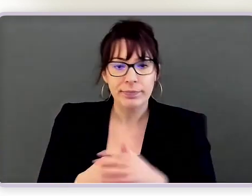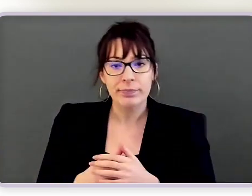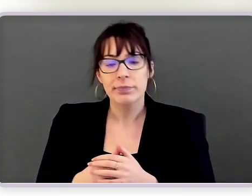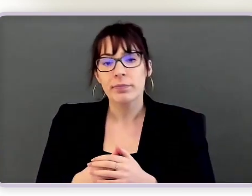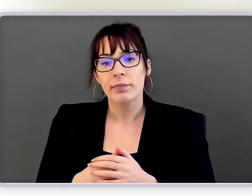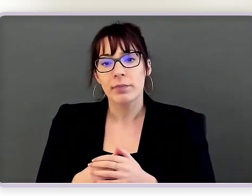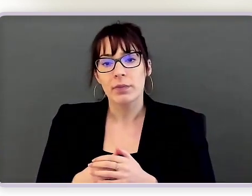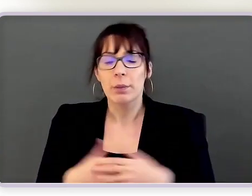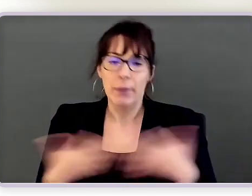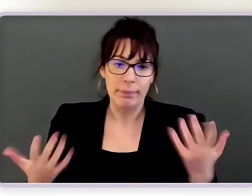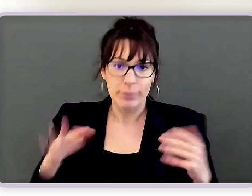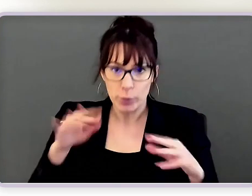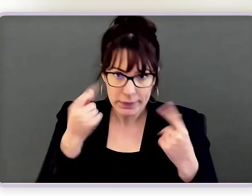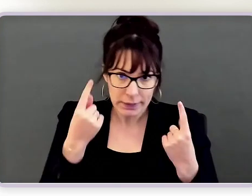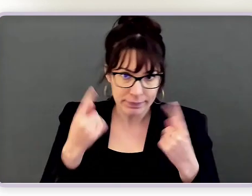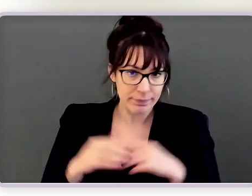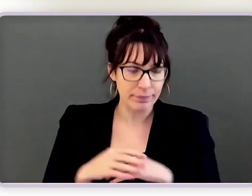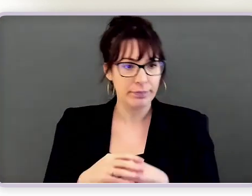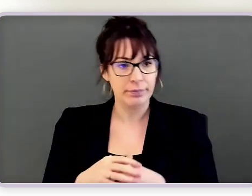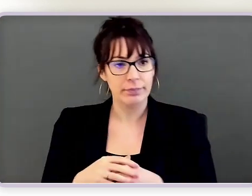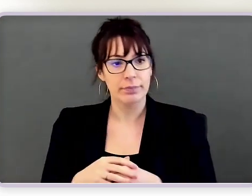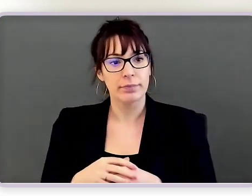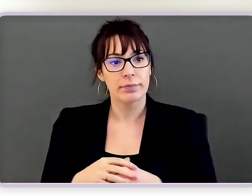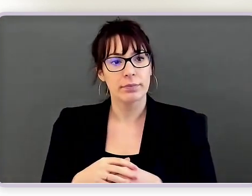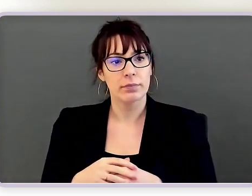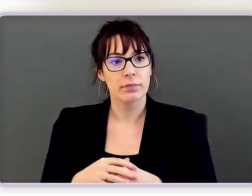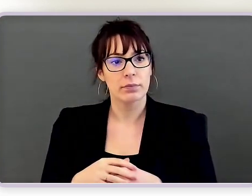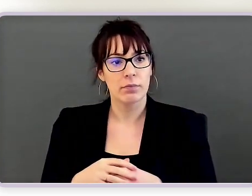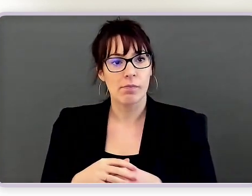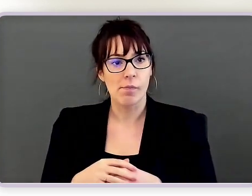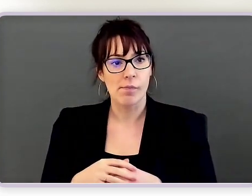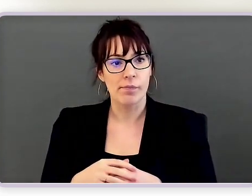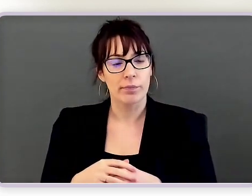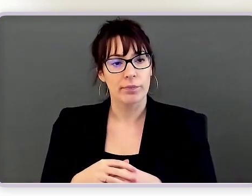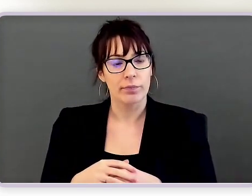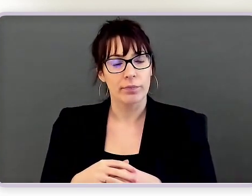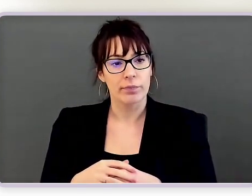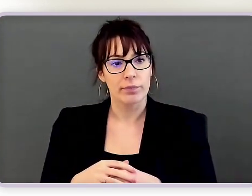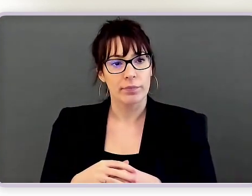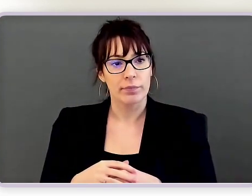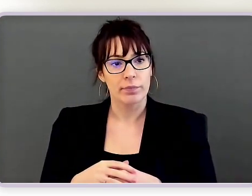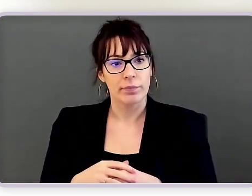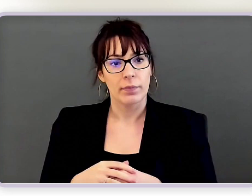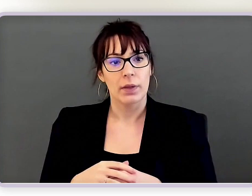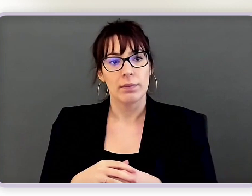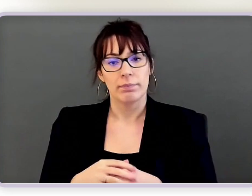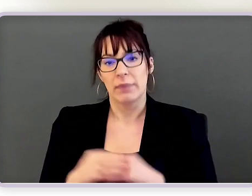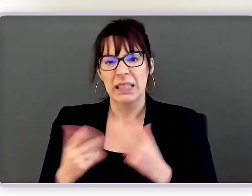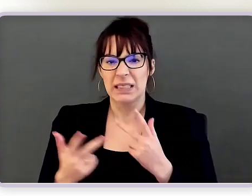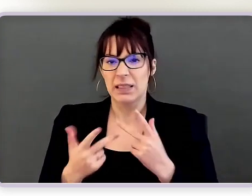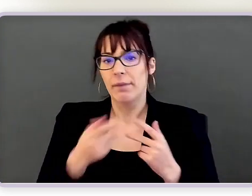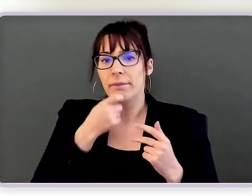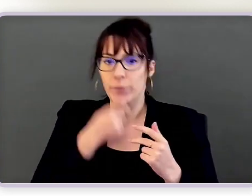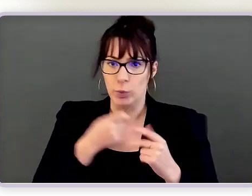that is also a measure that is exempt from discrimination law.